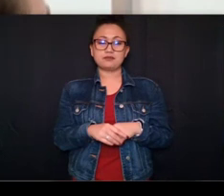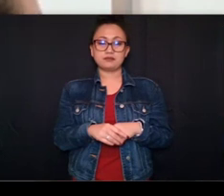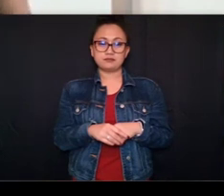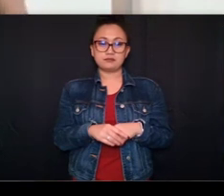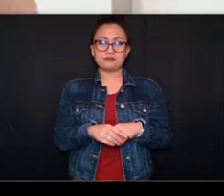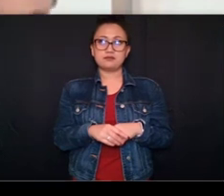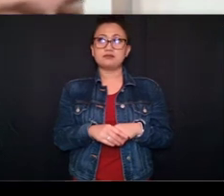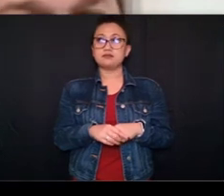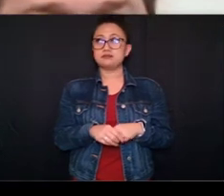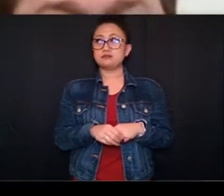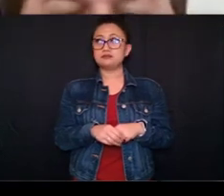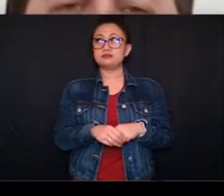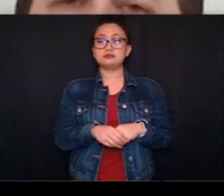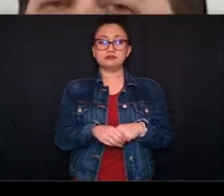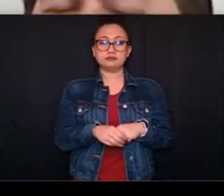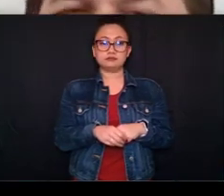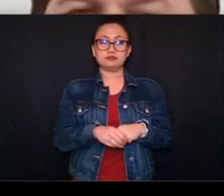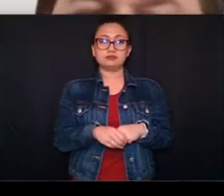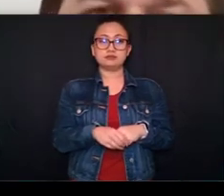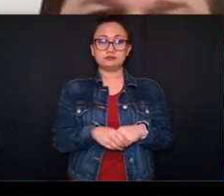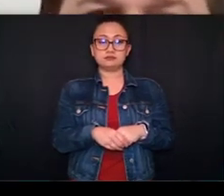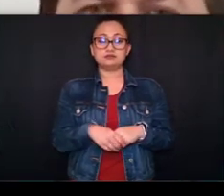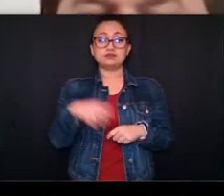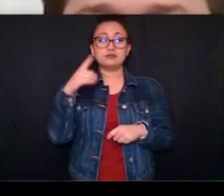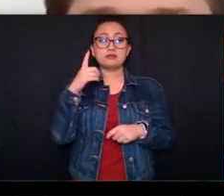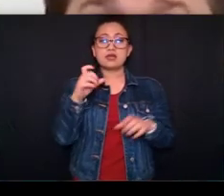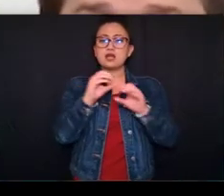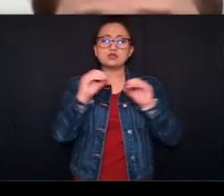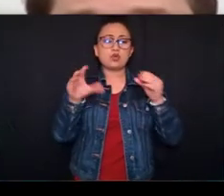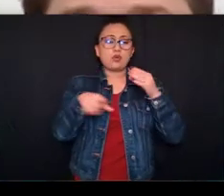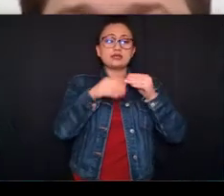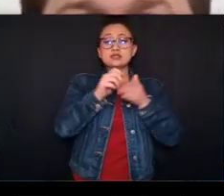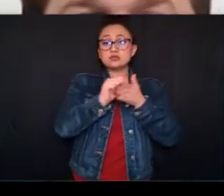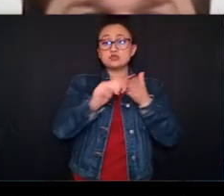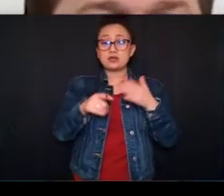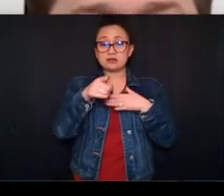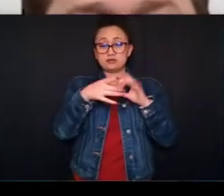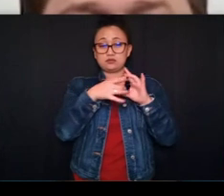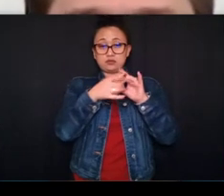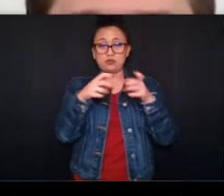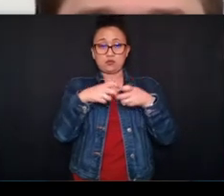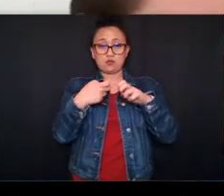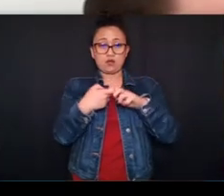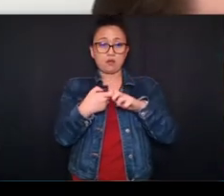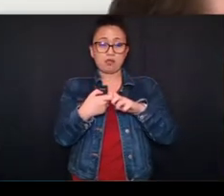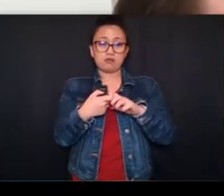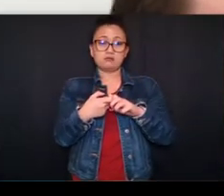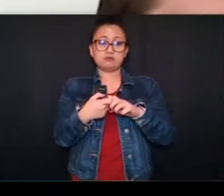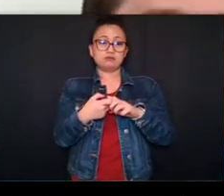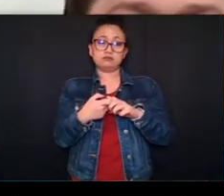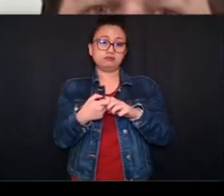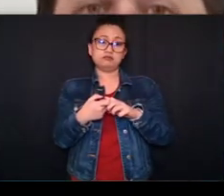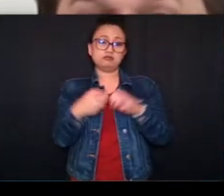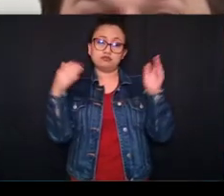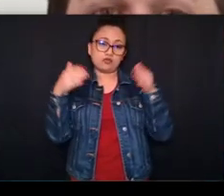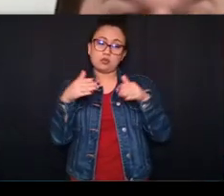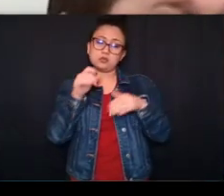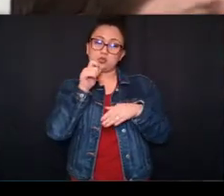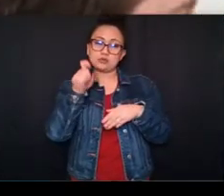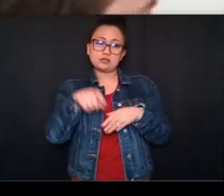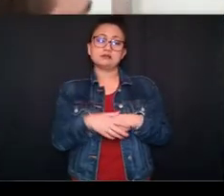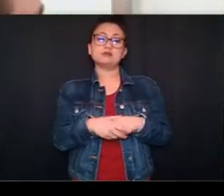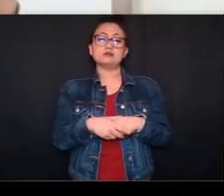final multiplication or division, bring the problem down. Since we didn't have any addition or subtraction in that problem, then we didn't have to worry about it. We just did the multiplying and dividing left